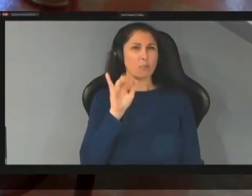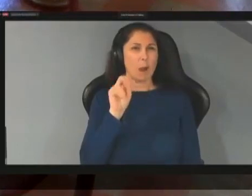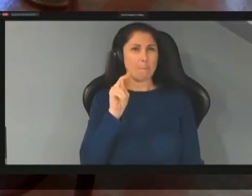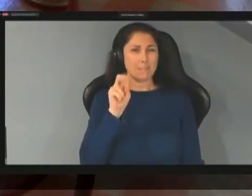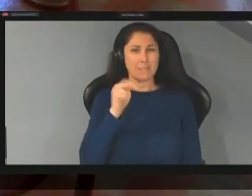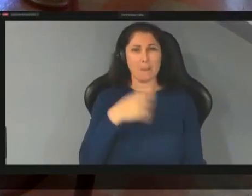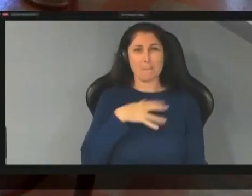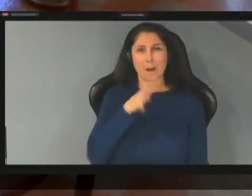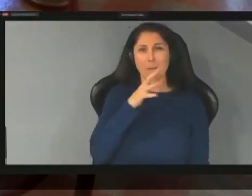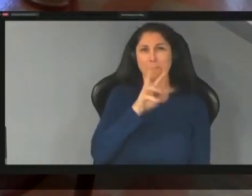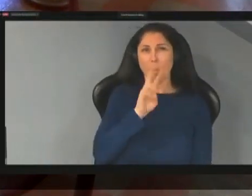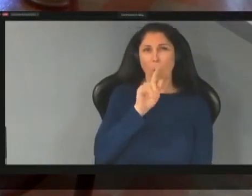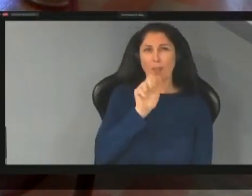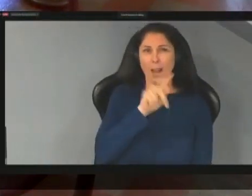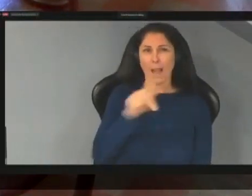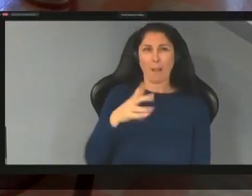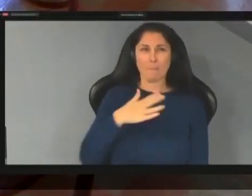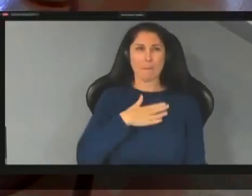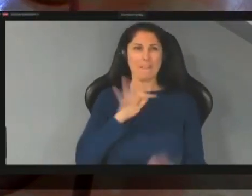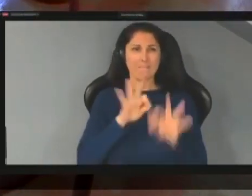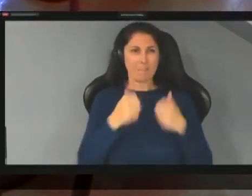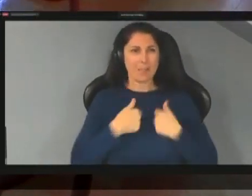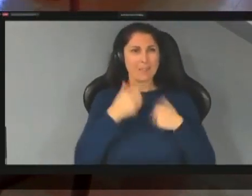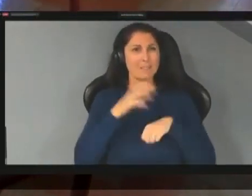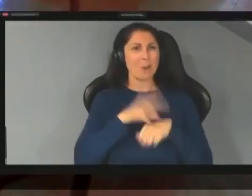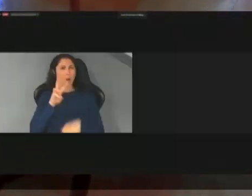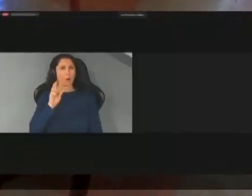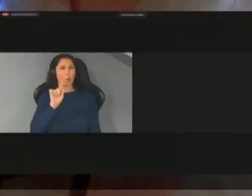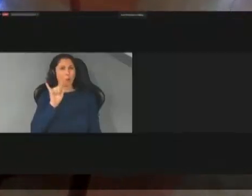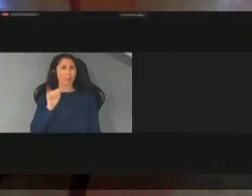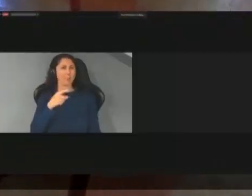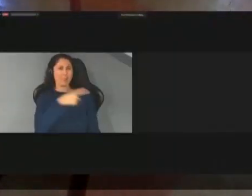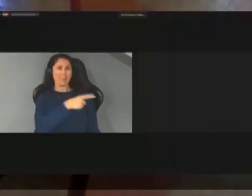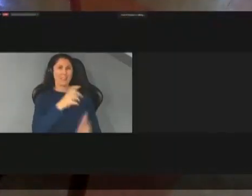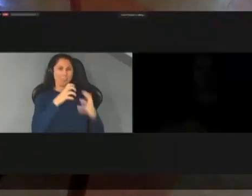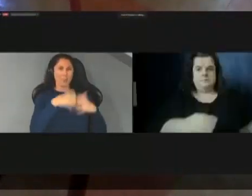from Wally. My family lived on Wally. Good to know. Yeah, they tore the house down for the arena.